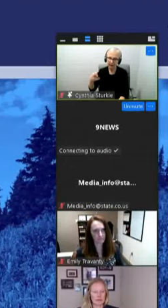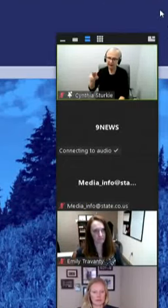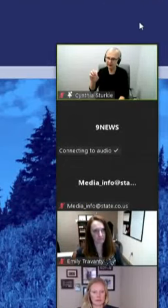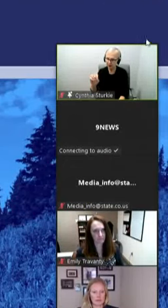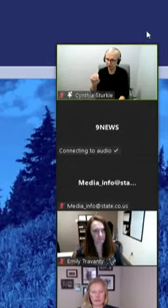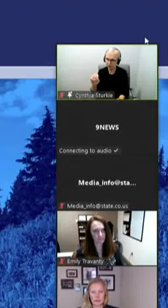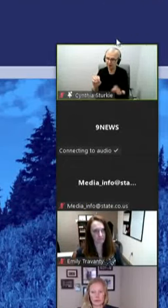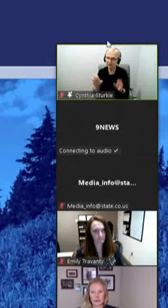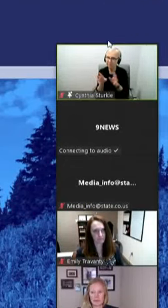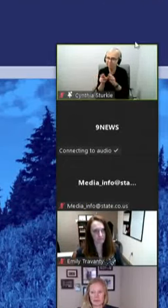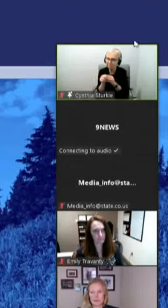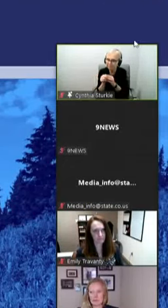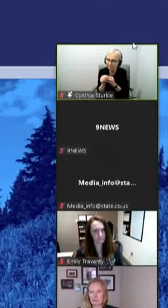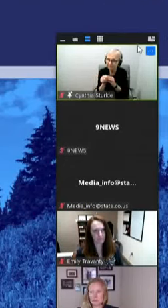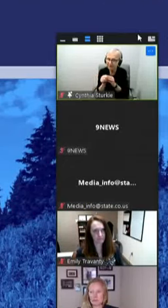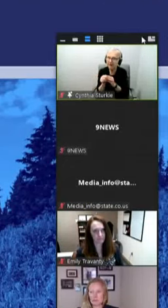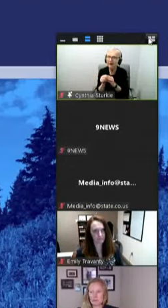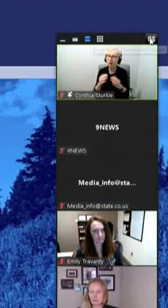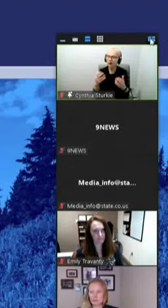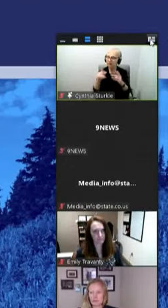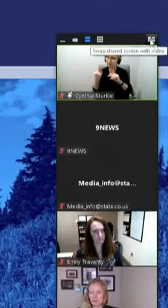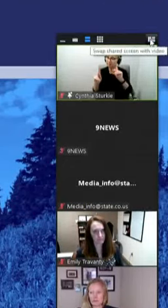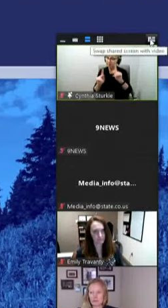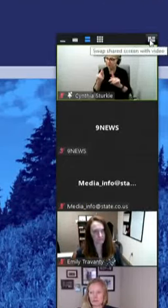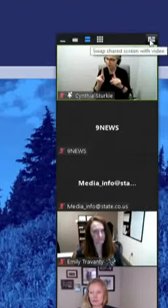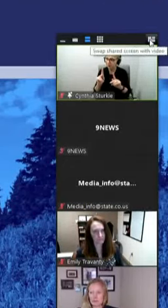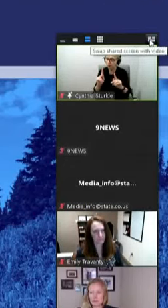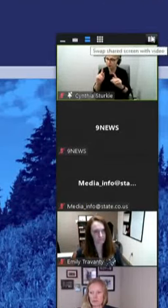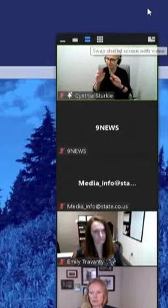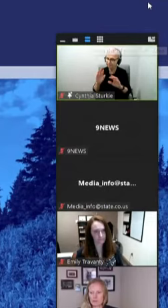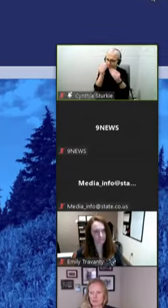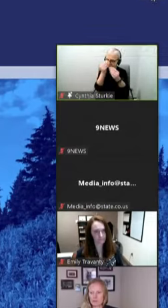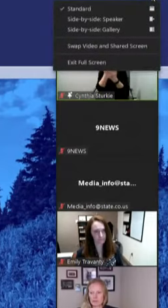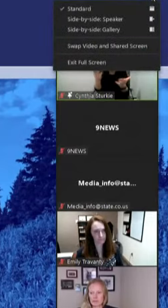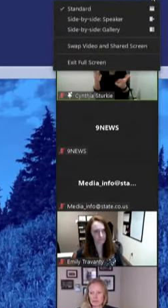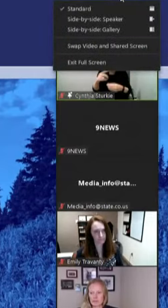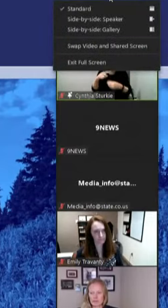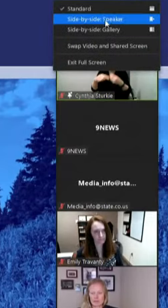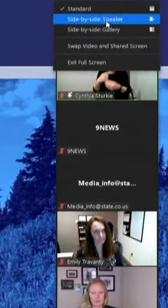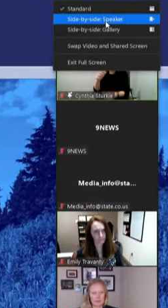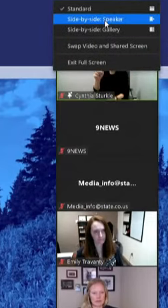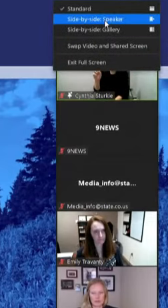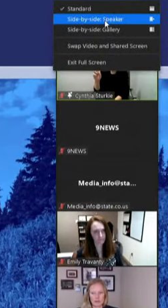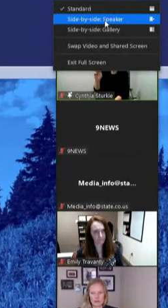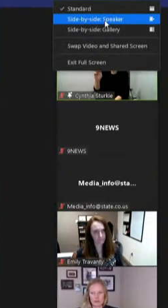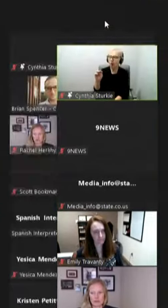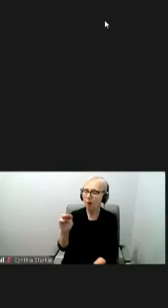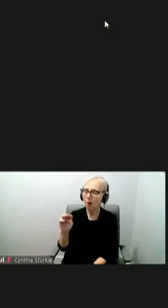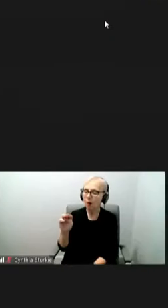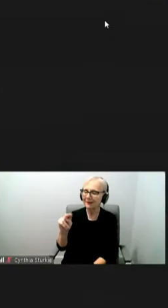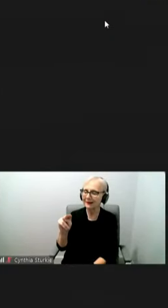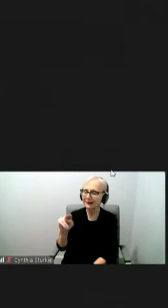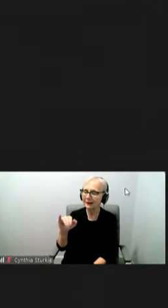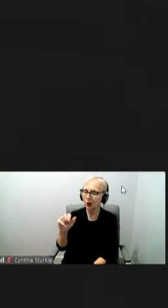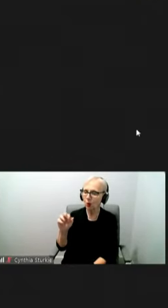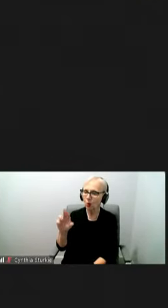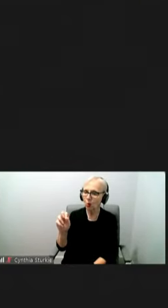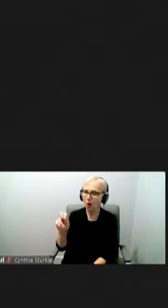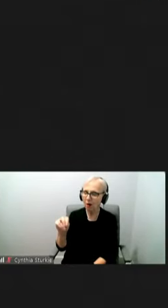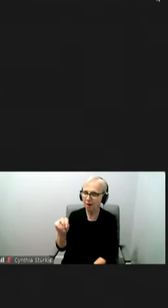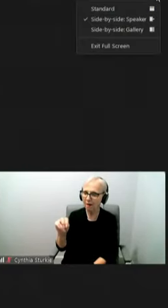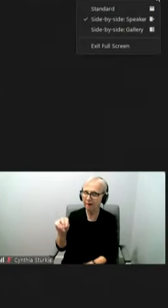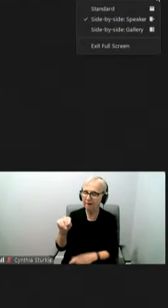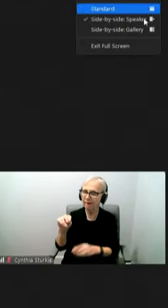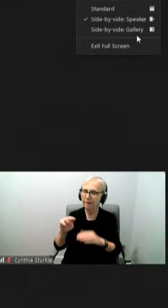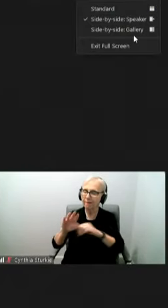I to present some information for you today, mostly regarding the Omicron variant. A couple of housekeeping notes in advance here. We do have a